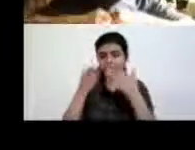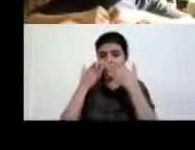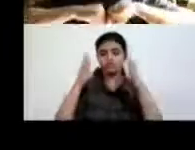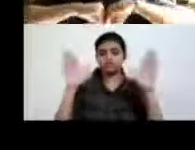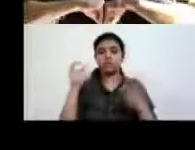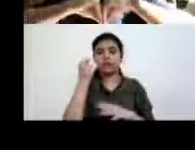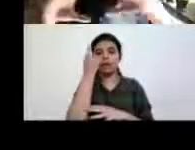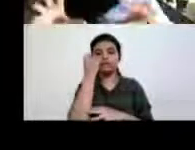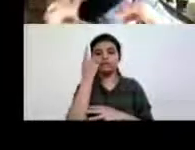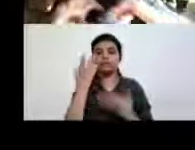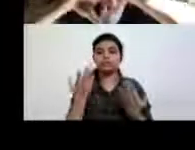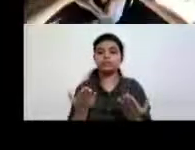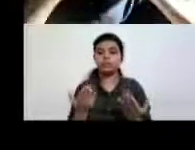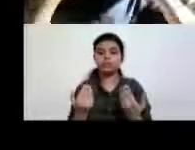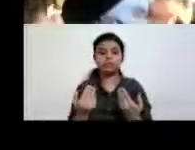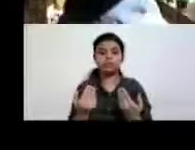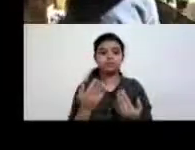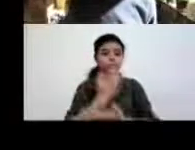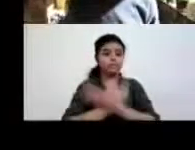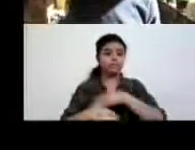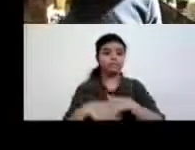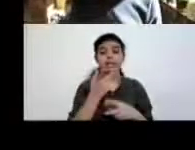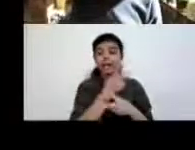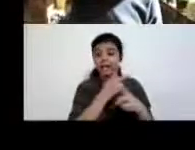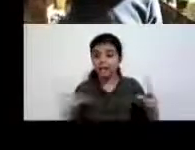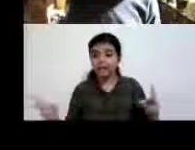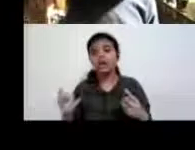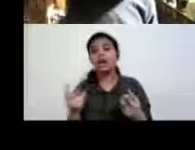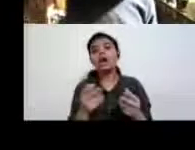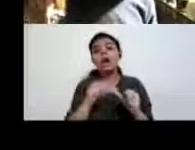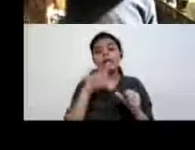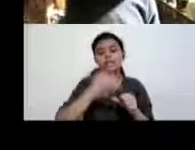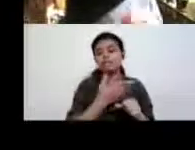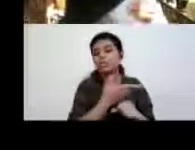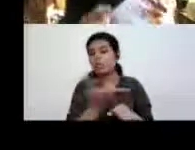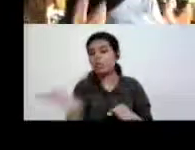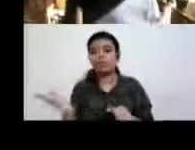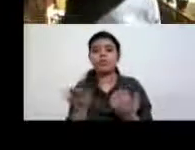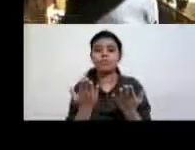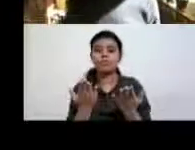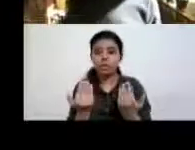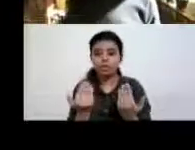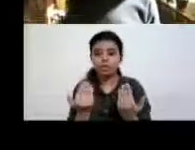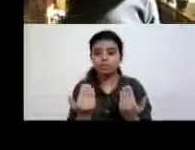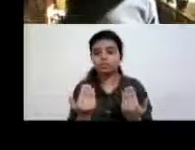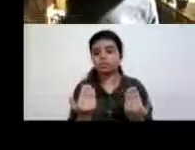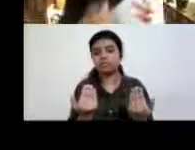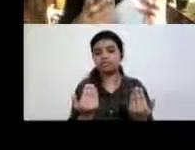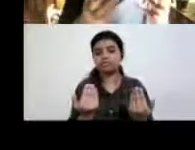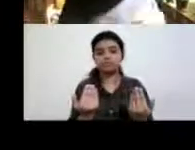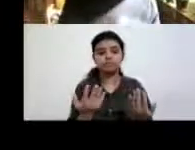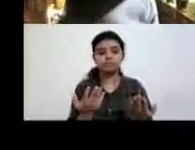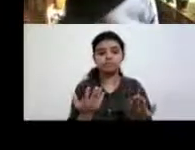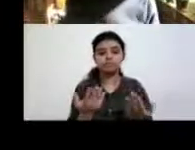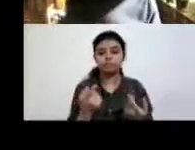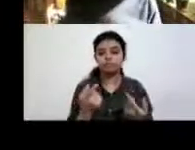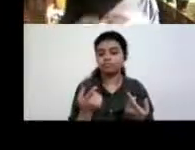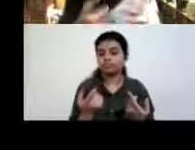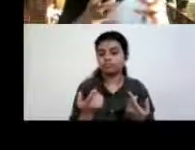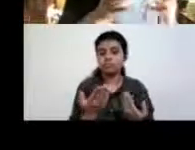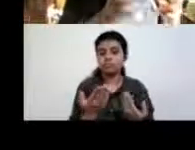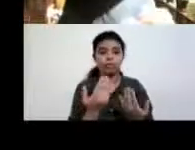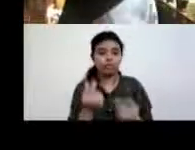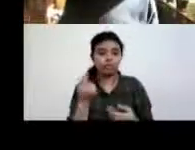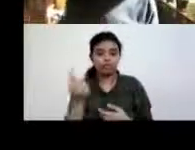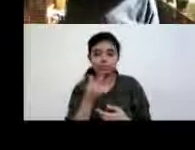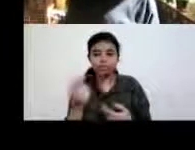product can be widened to a lot more users if we are like ensuring that something is equitable in use, that